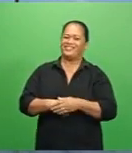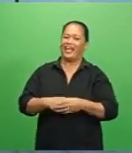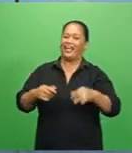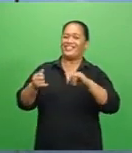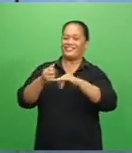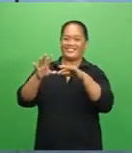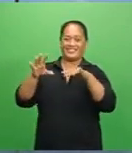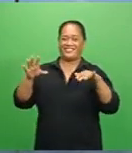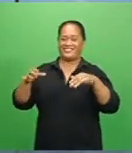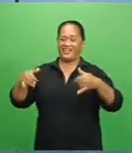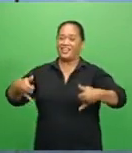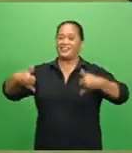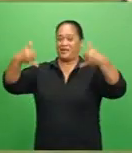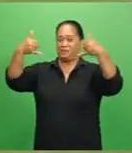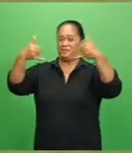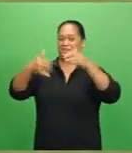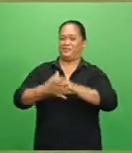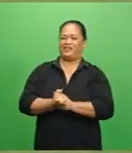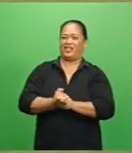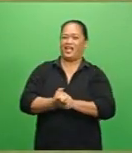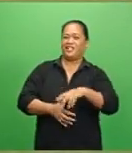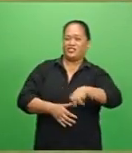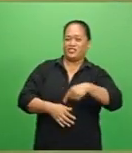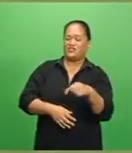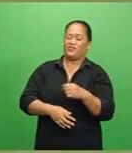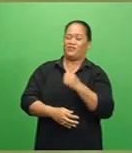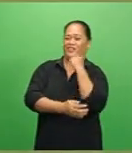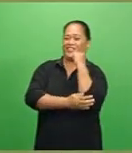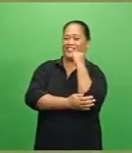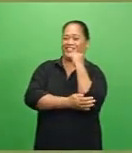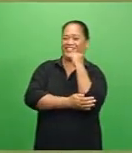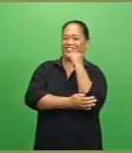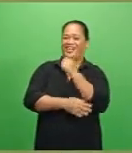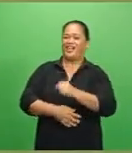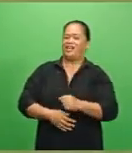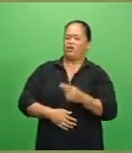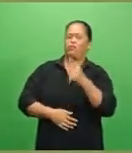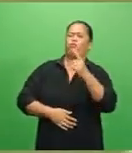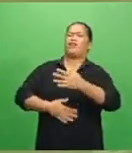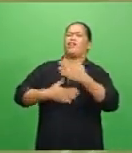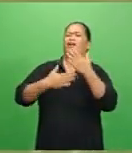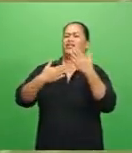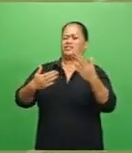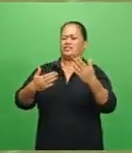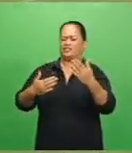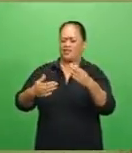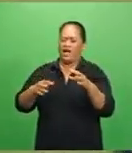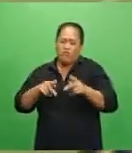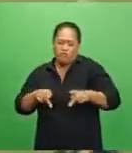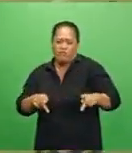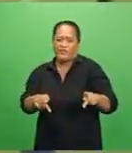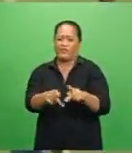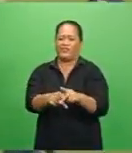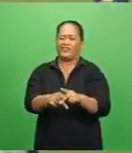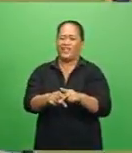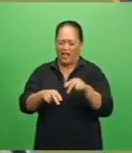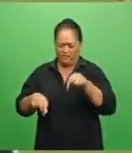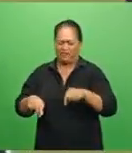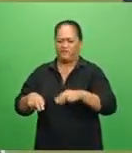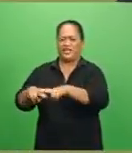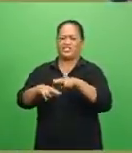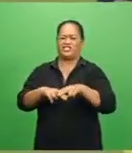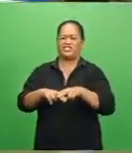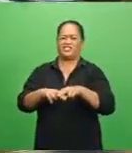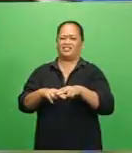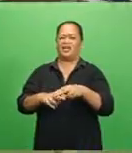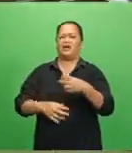club competition. Suva Rugby Union is one of the largest provincial union in Fiji with more than 50 clubs and has